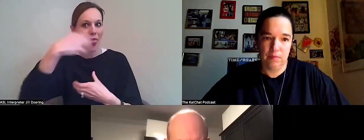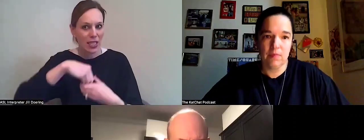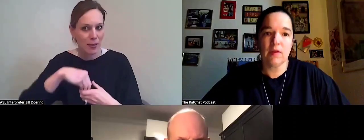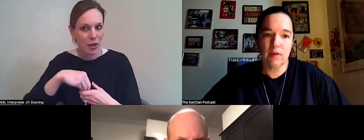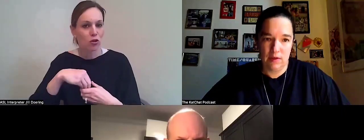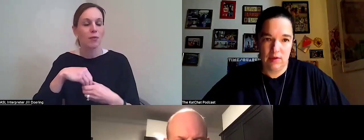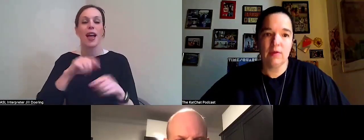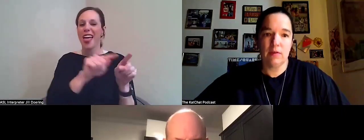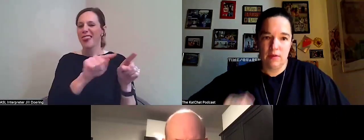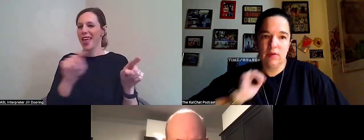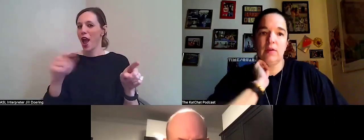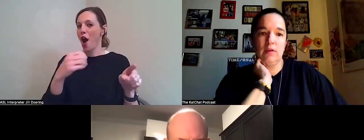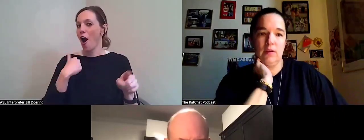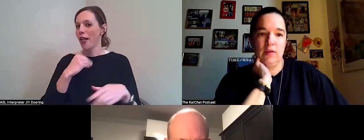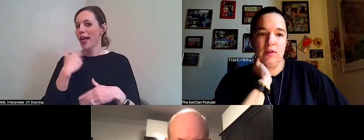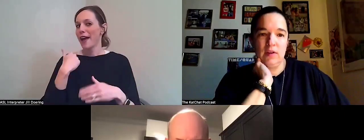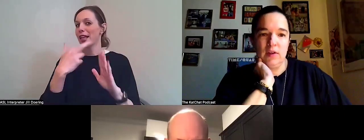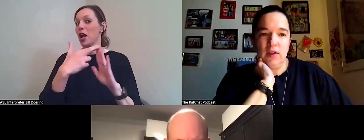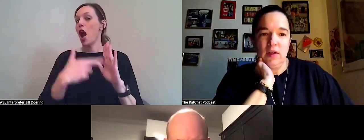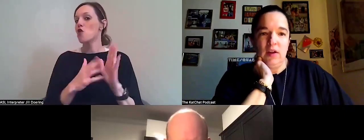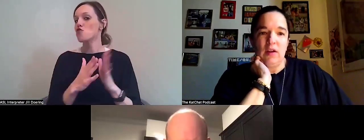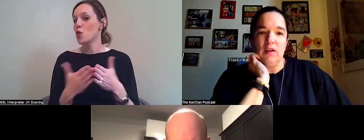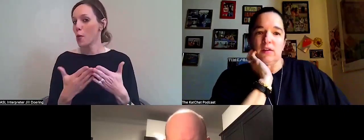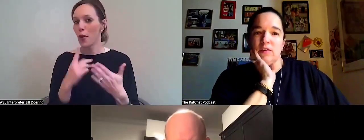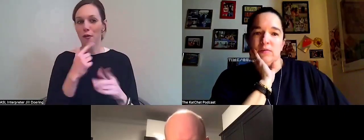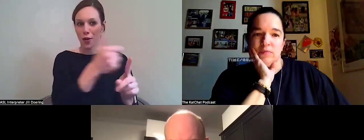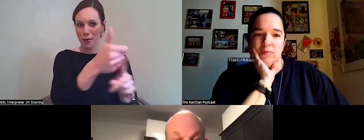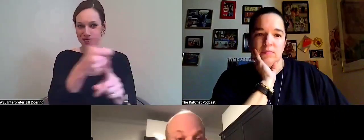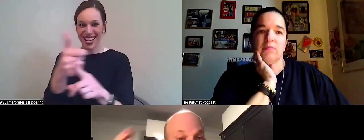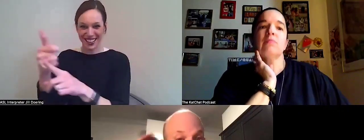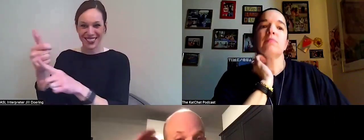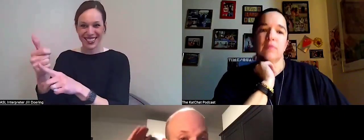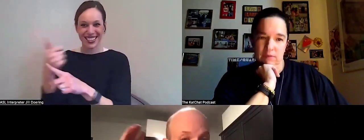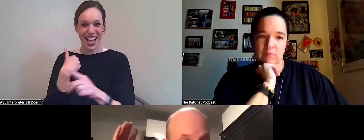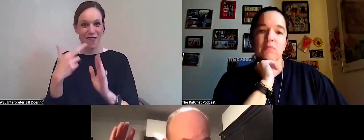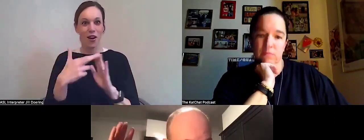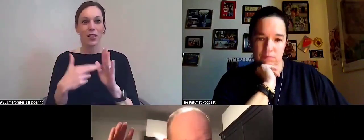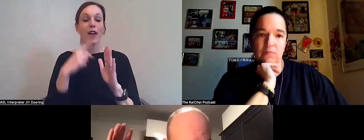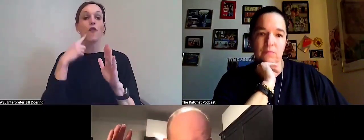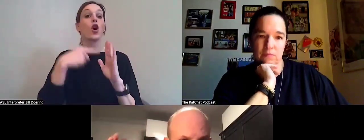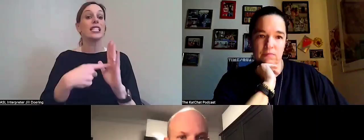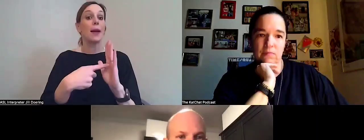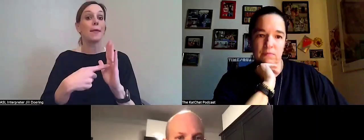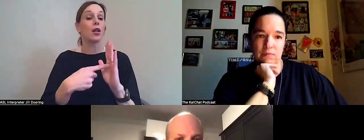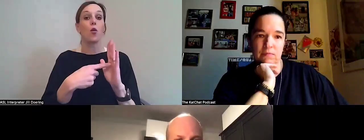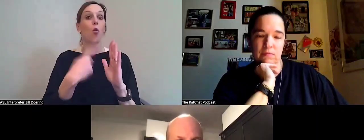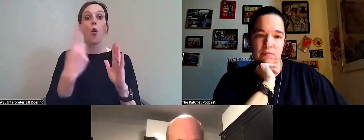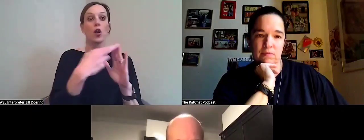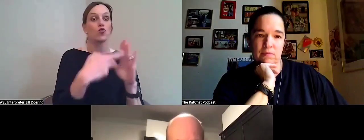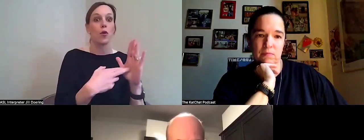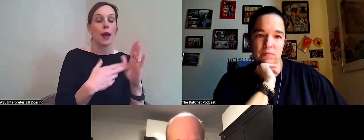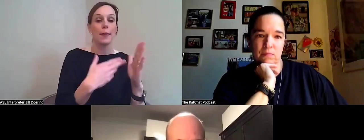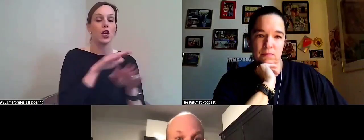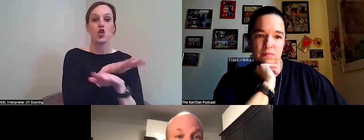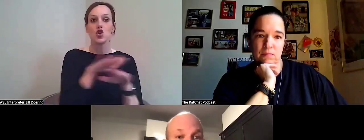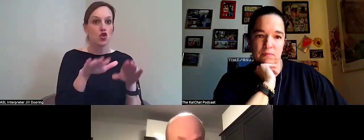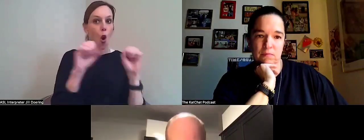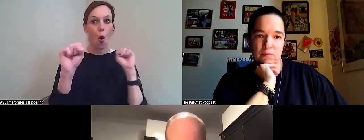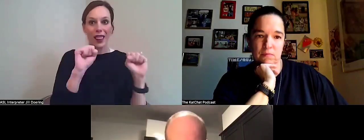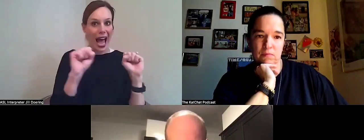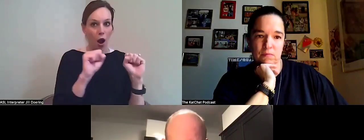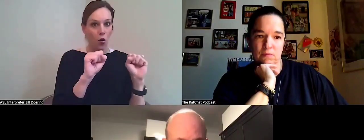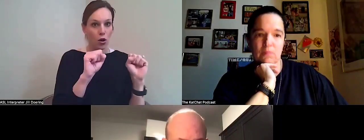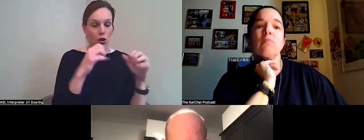book. So some were like no loud noises, or I need, I need